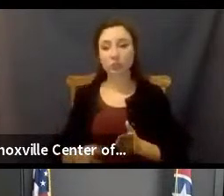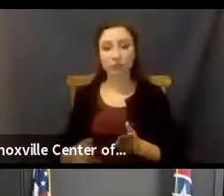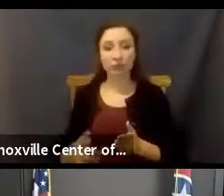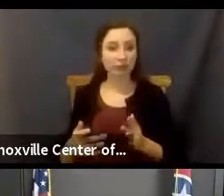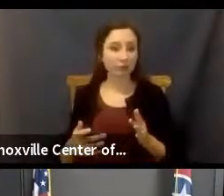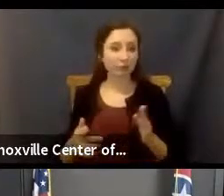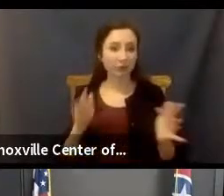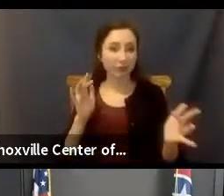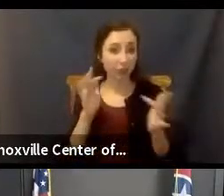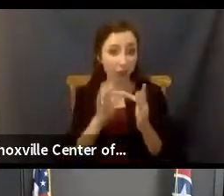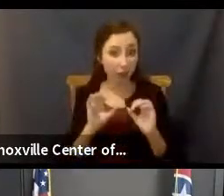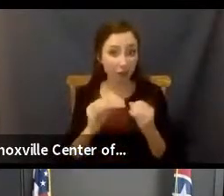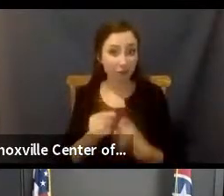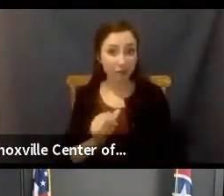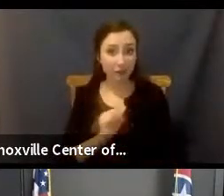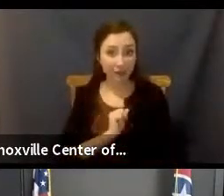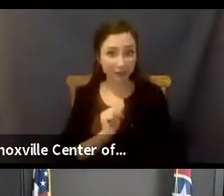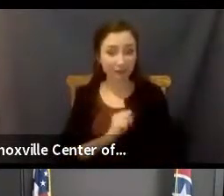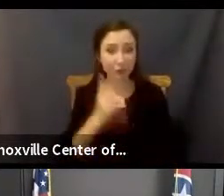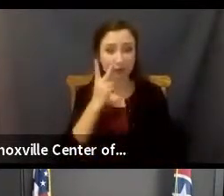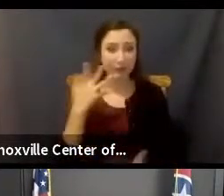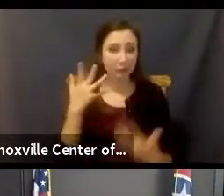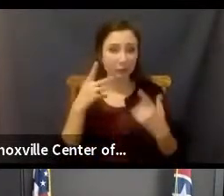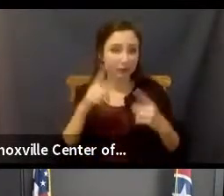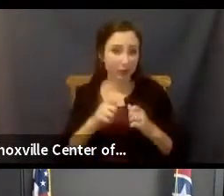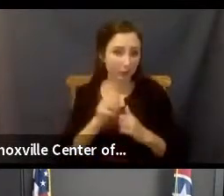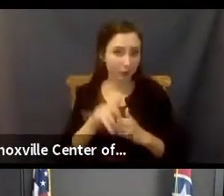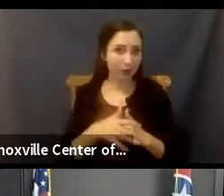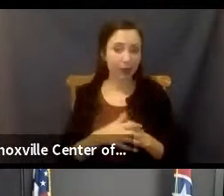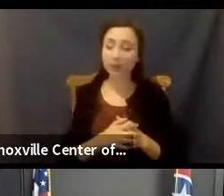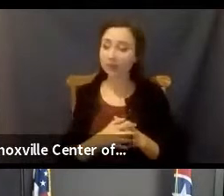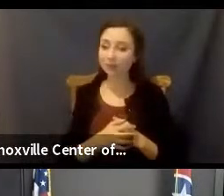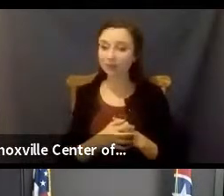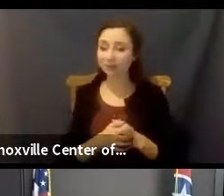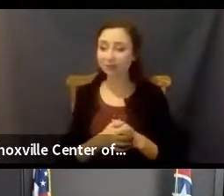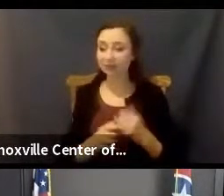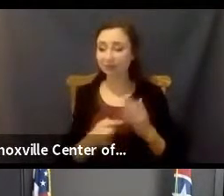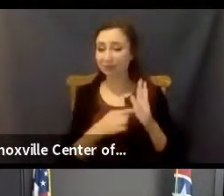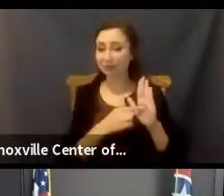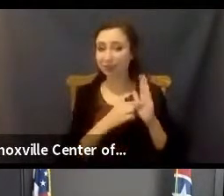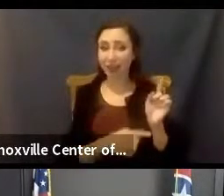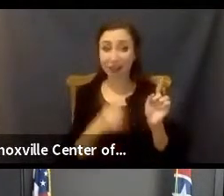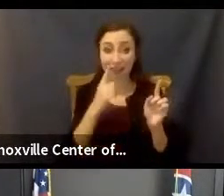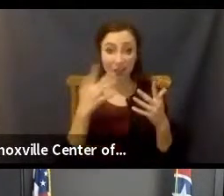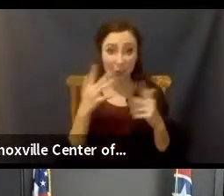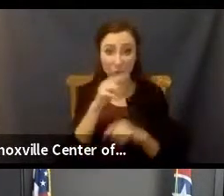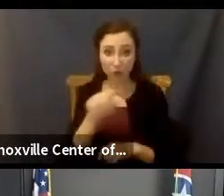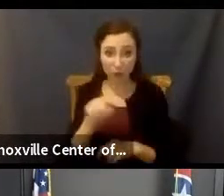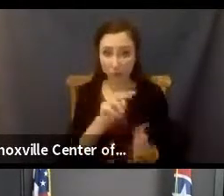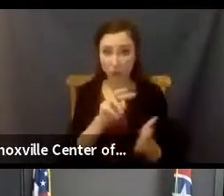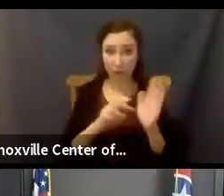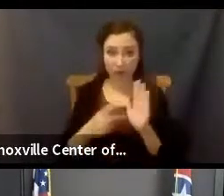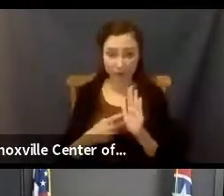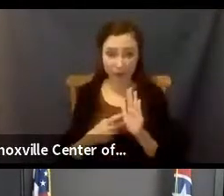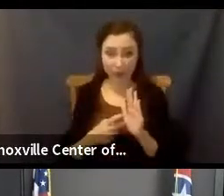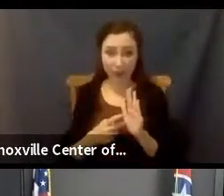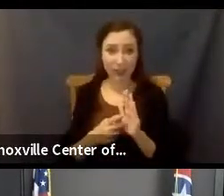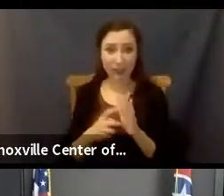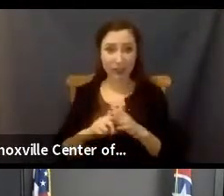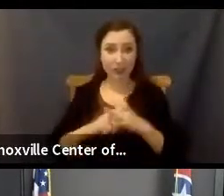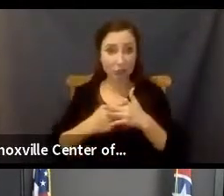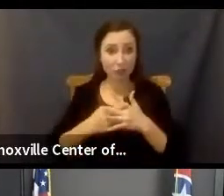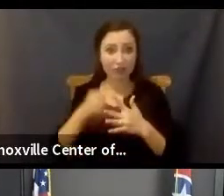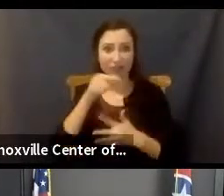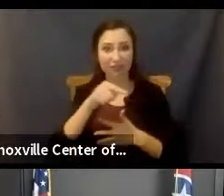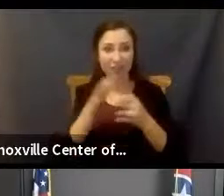office myself to see where the matters stand on this. But it certainly appears, I think what you're saying initially, does